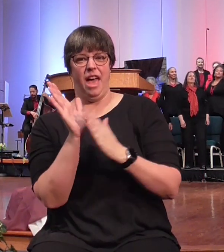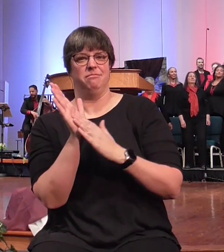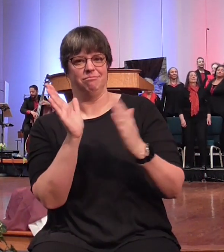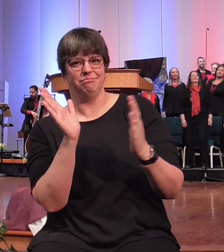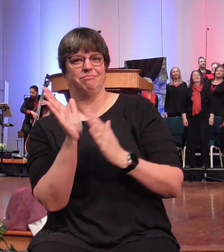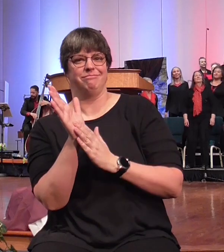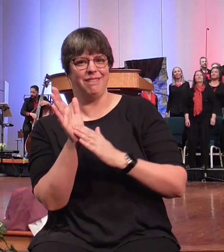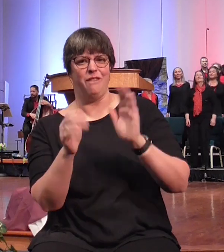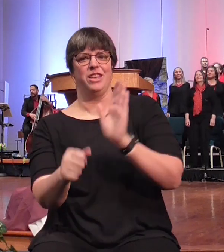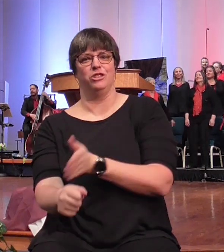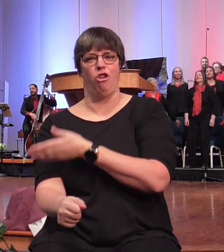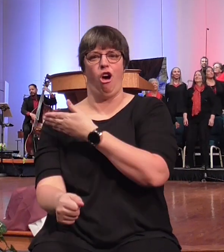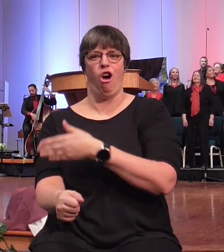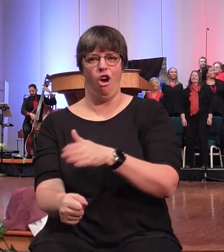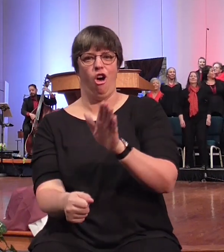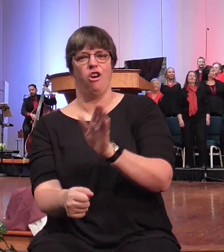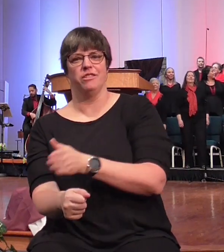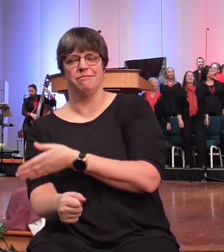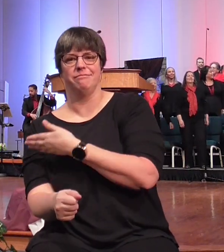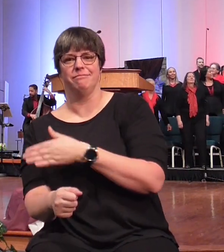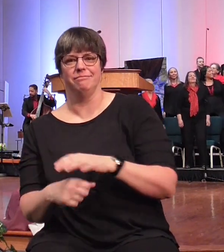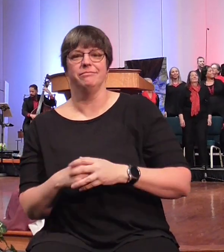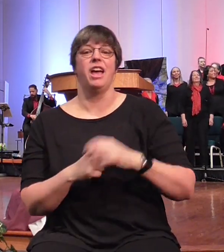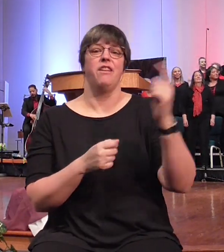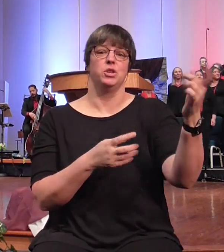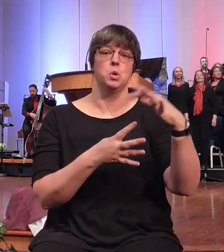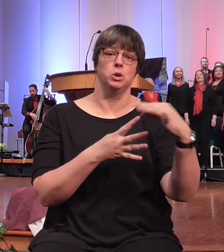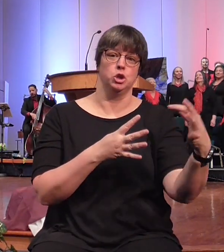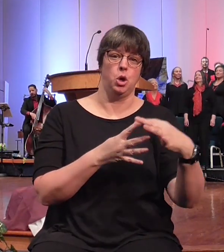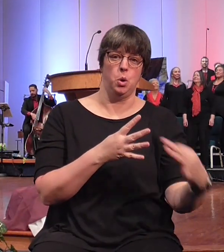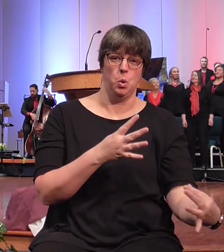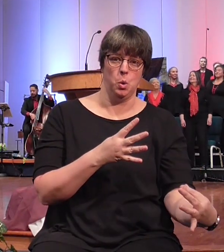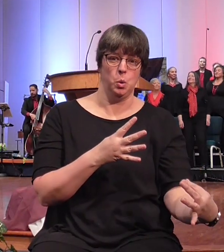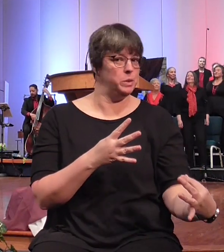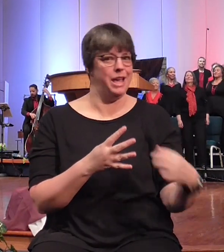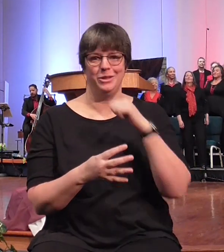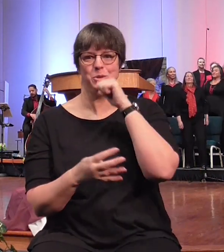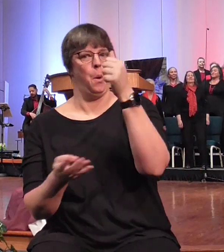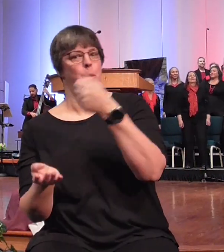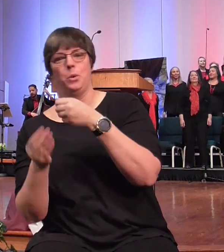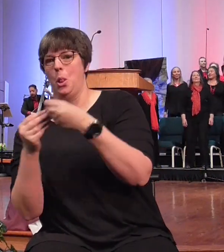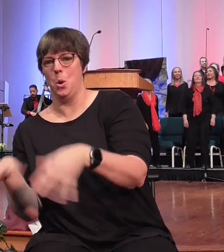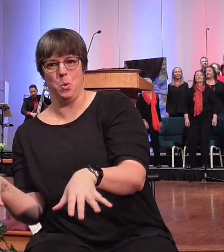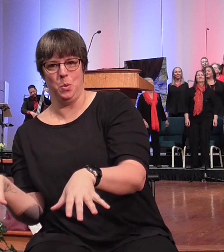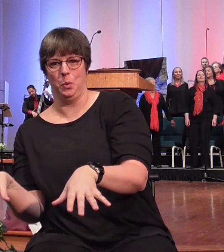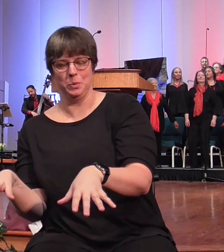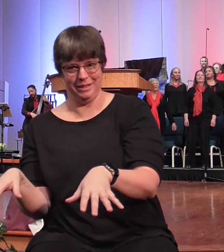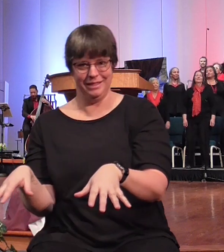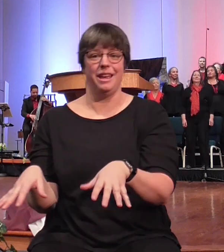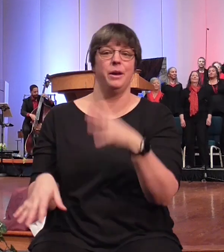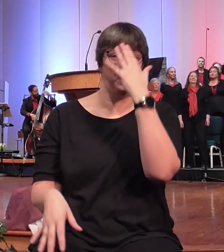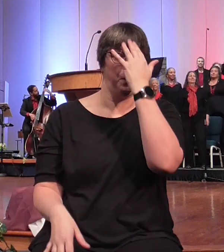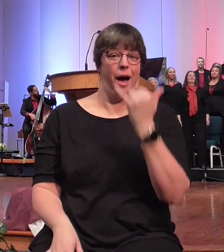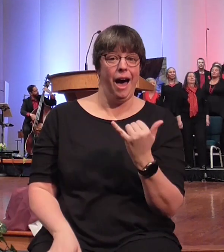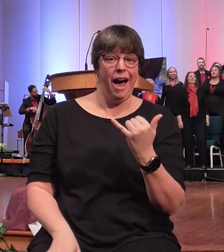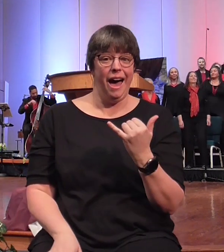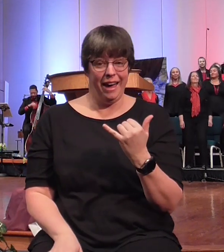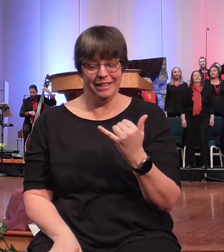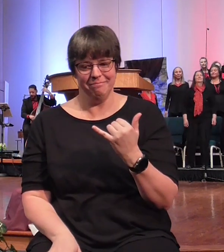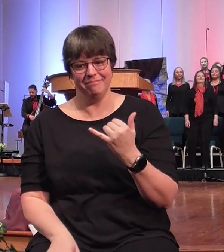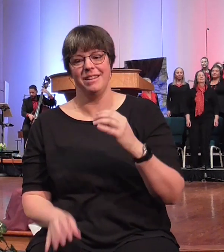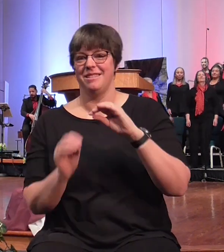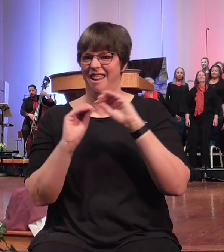song. Oh, to choose it, you'll never lose it. Because there